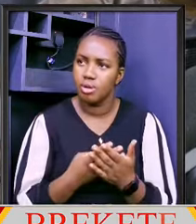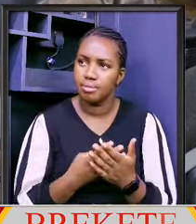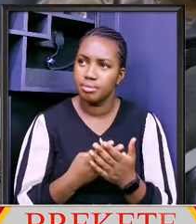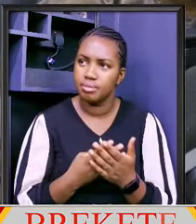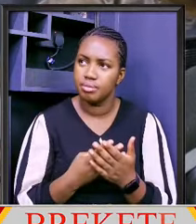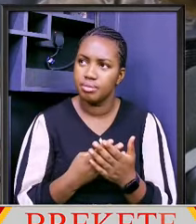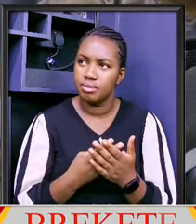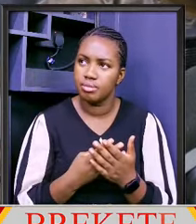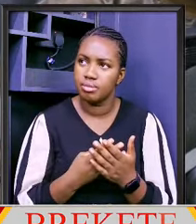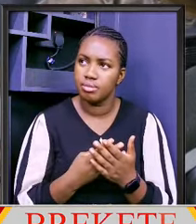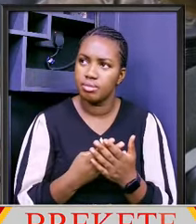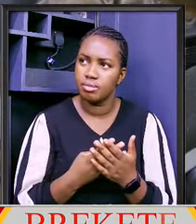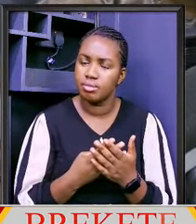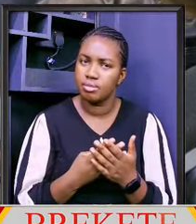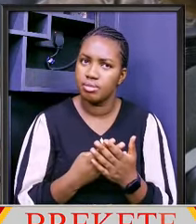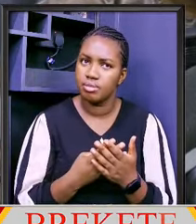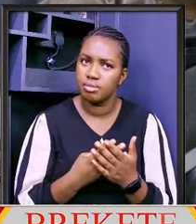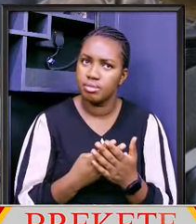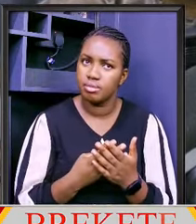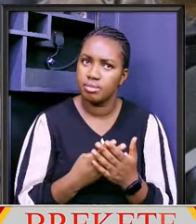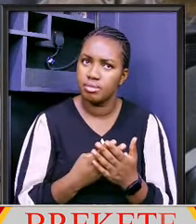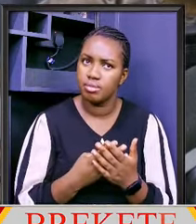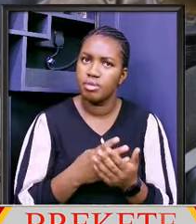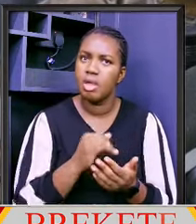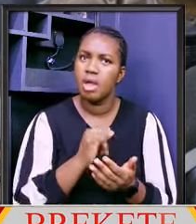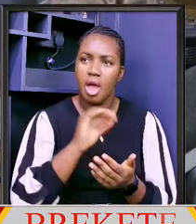I will tell you, I will come with all the 36 state chairman.